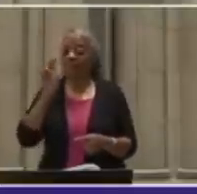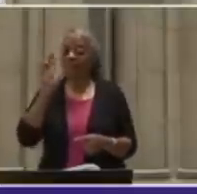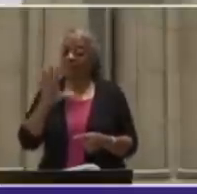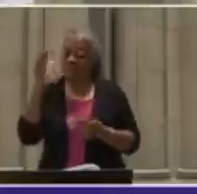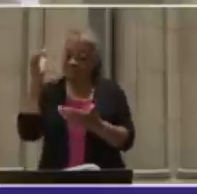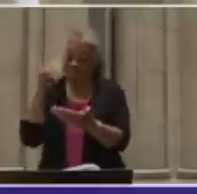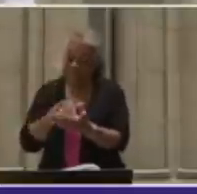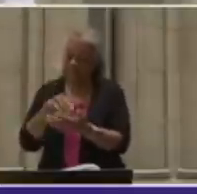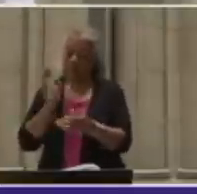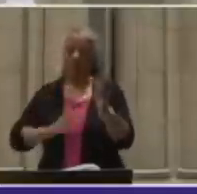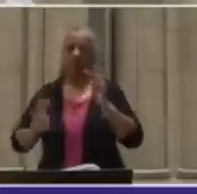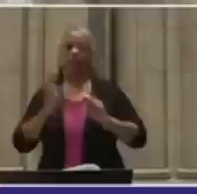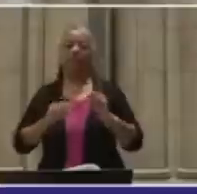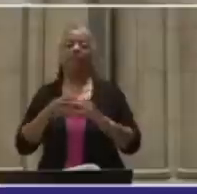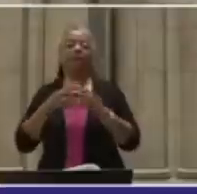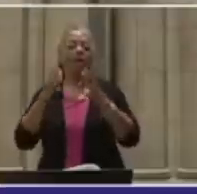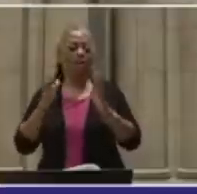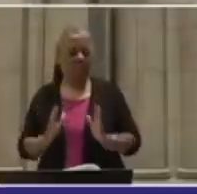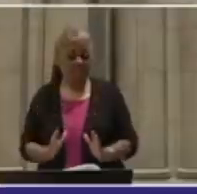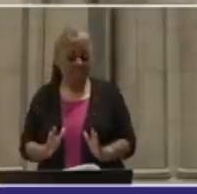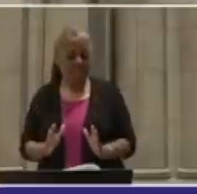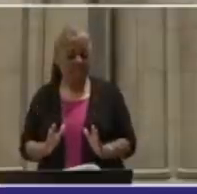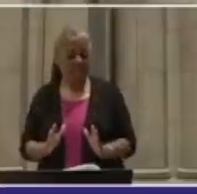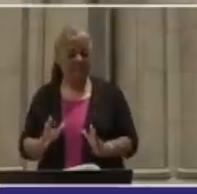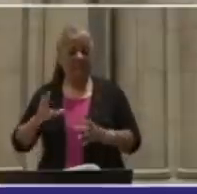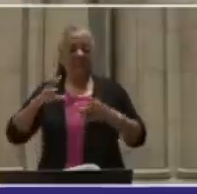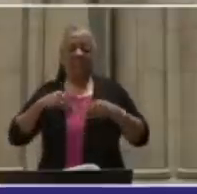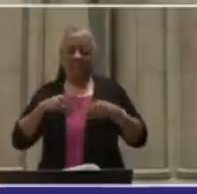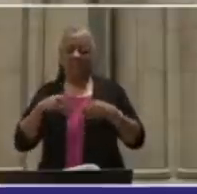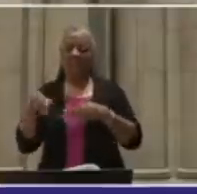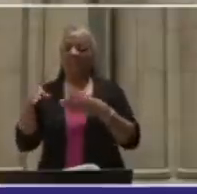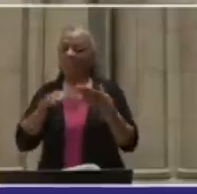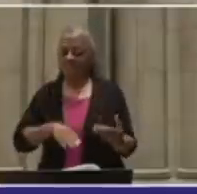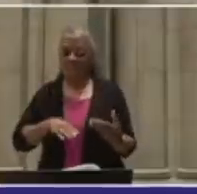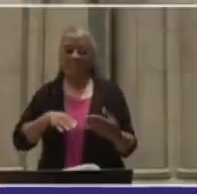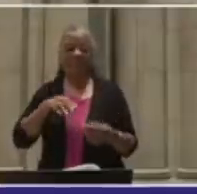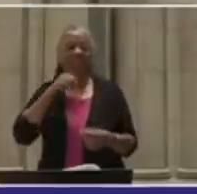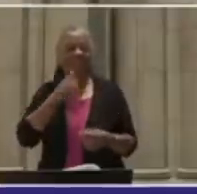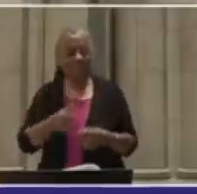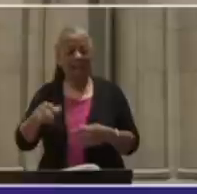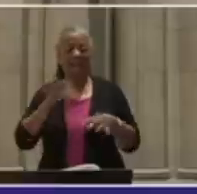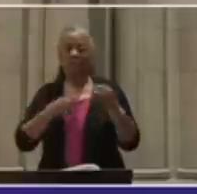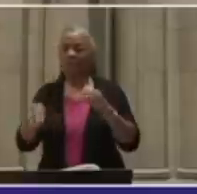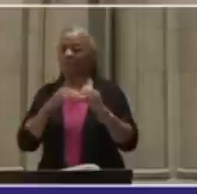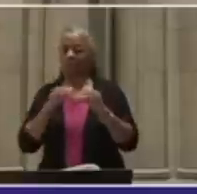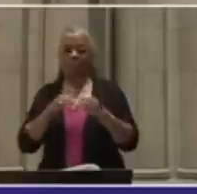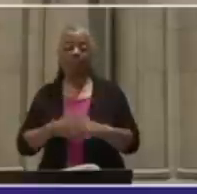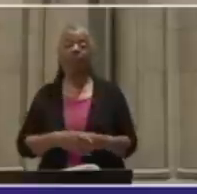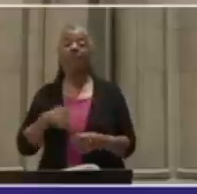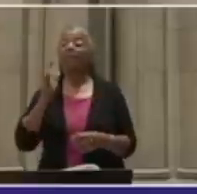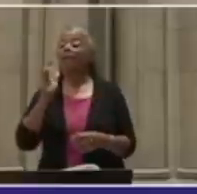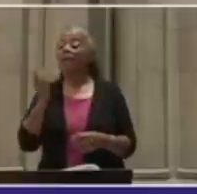675,000 people. America, accepting death isn't an option anymore. Later